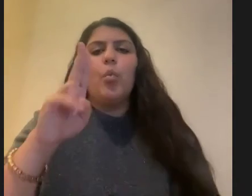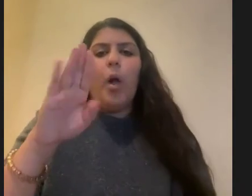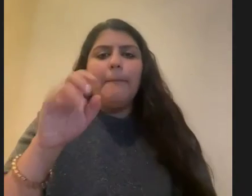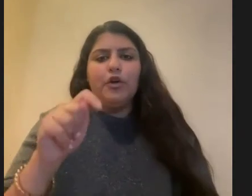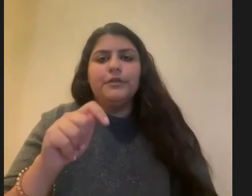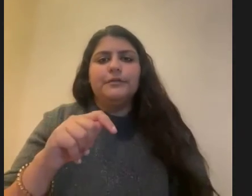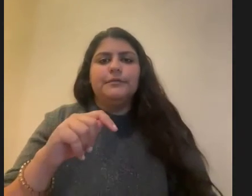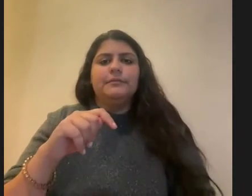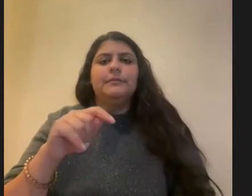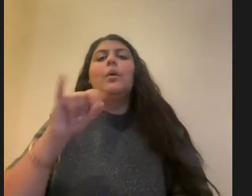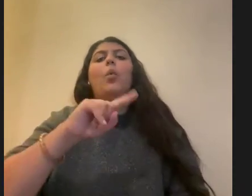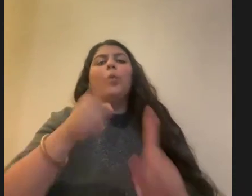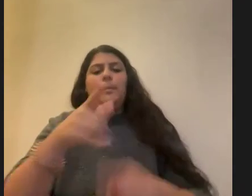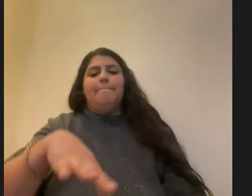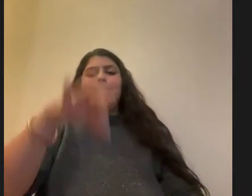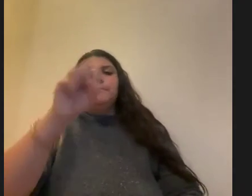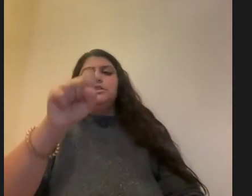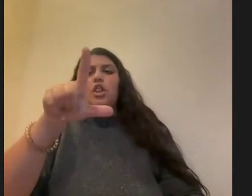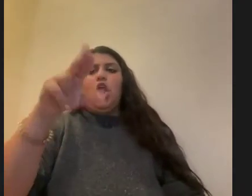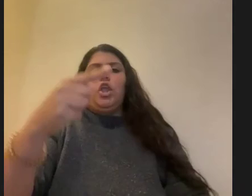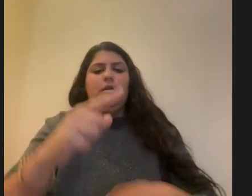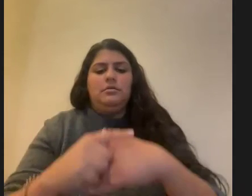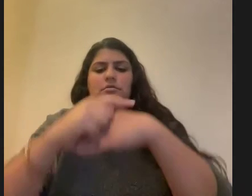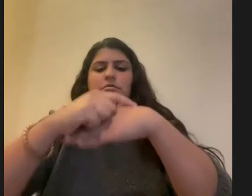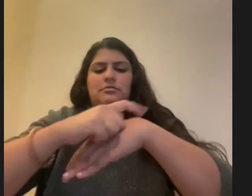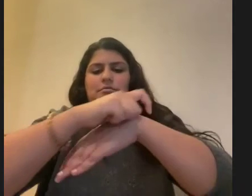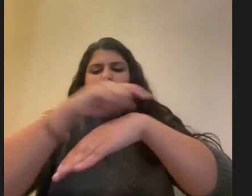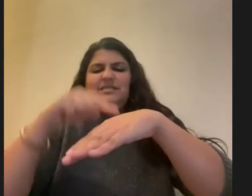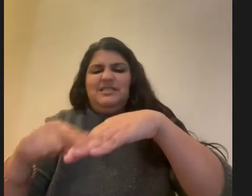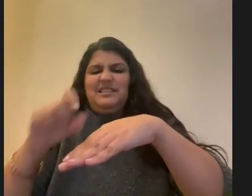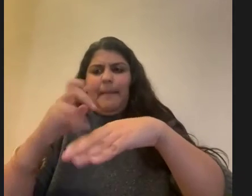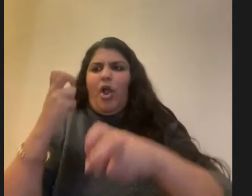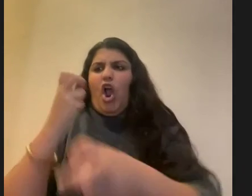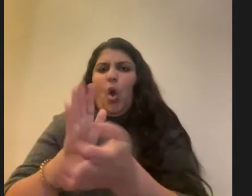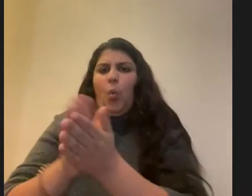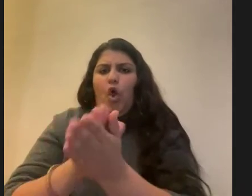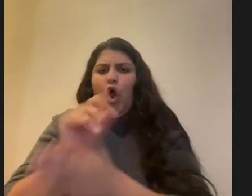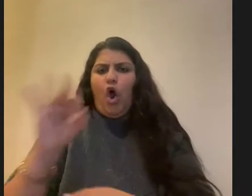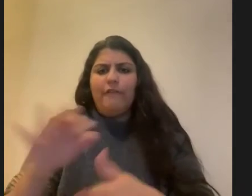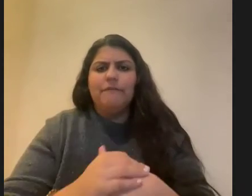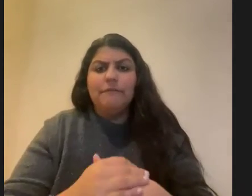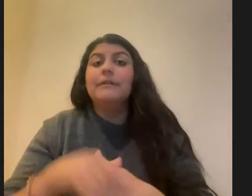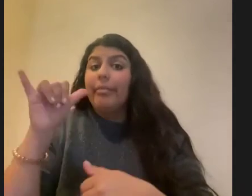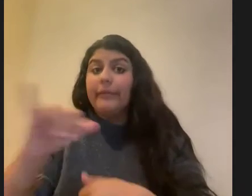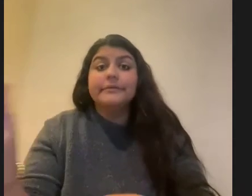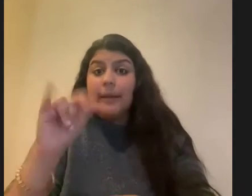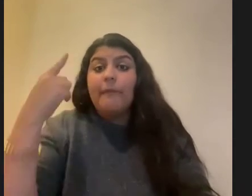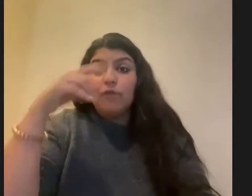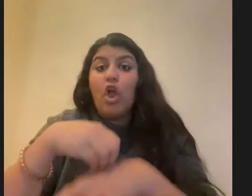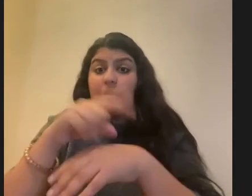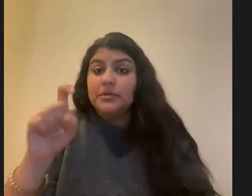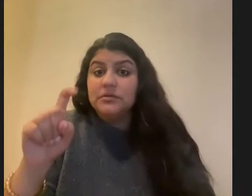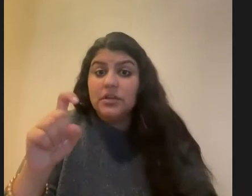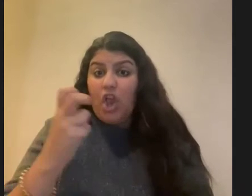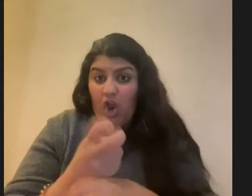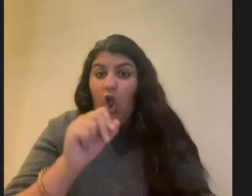If you ever pick up a slug, when the slug slime gets on you, it is really hard to get off of you, right? Is that also true for octopus slime? Is it hard to get octopus